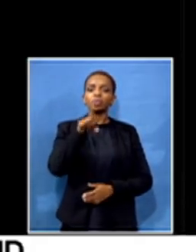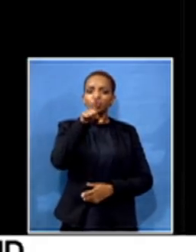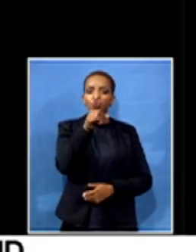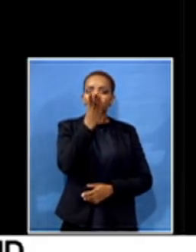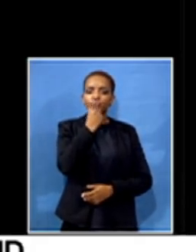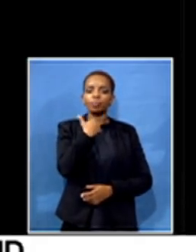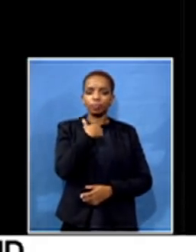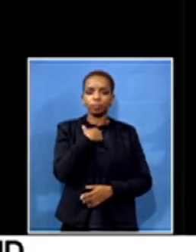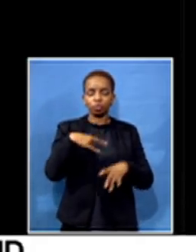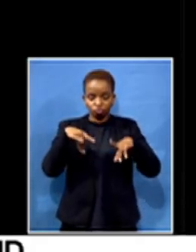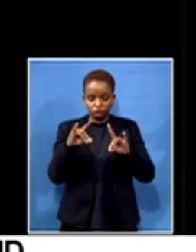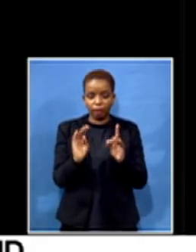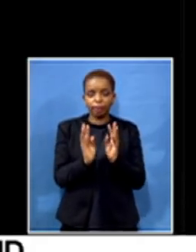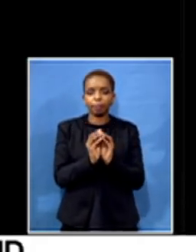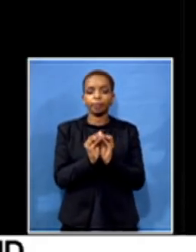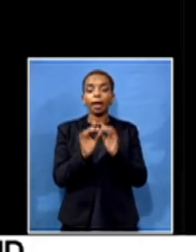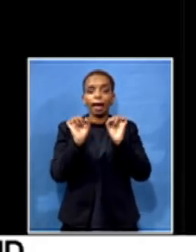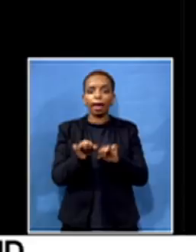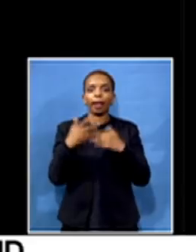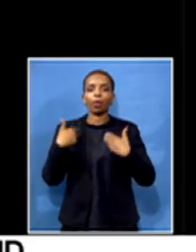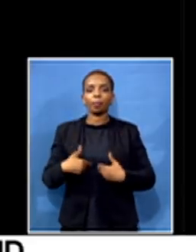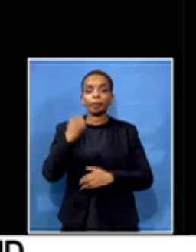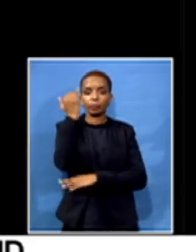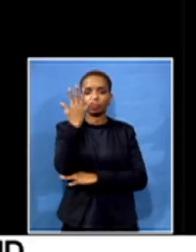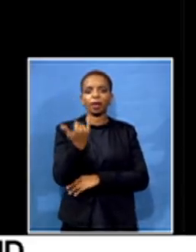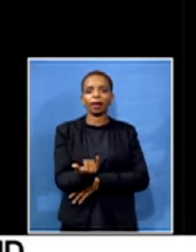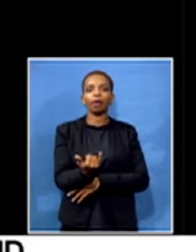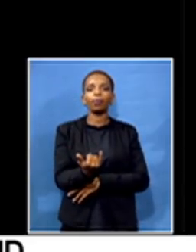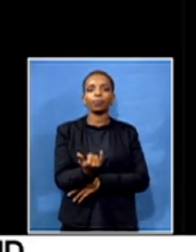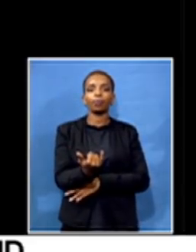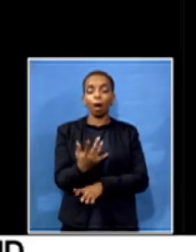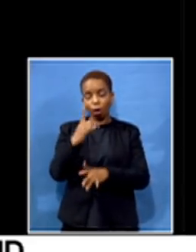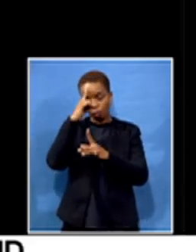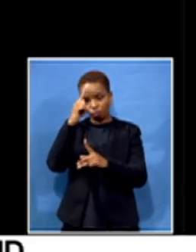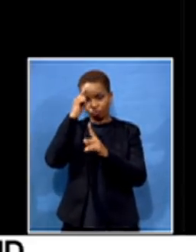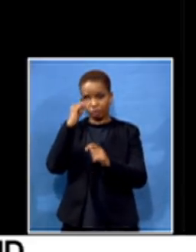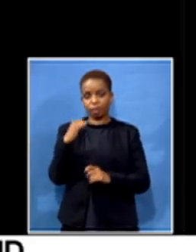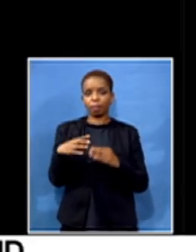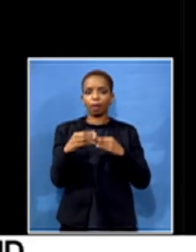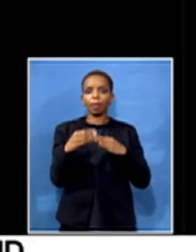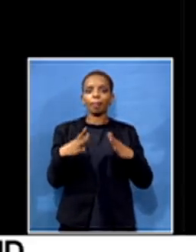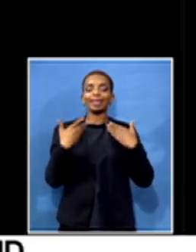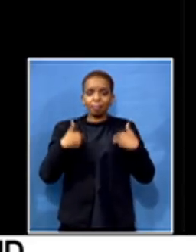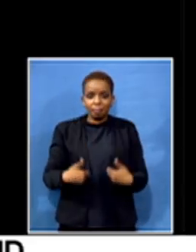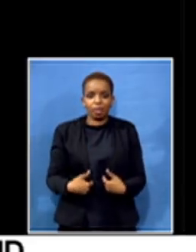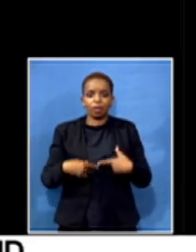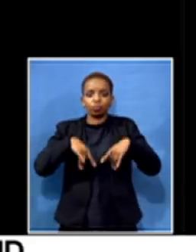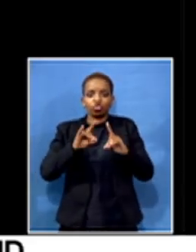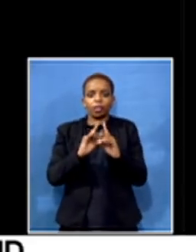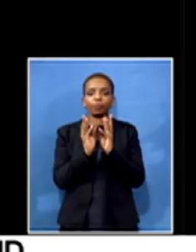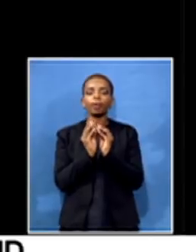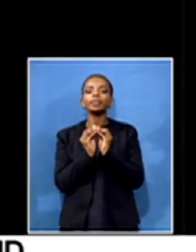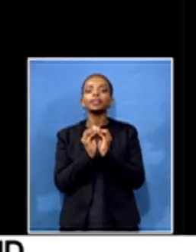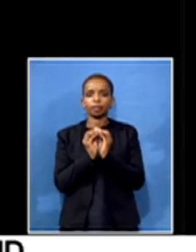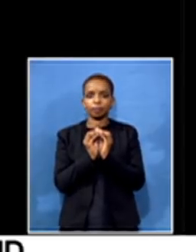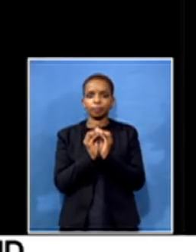meeting. Can you allow me? Honorable member, Honorable Cook is not even chairing this meeting. On a point of order. And I